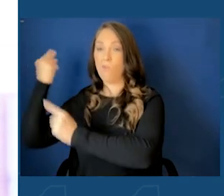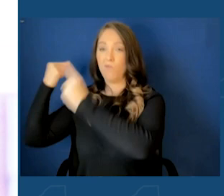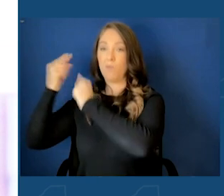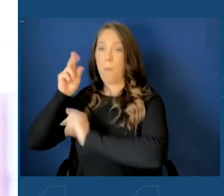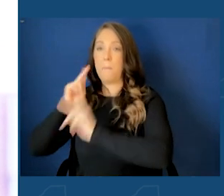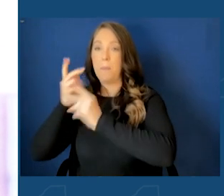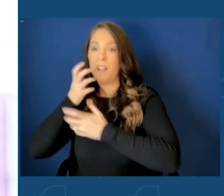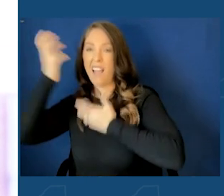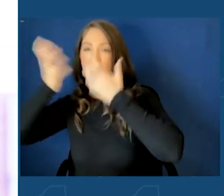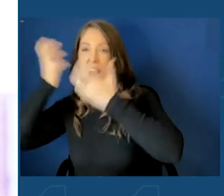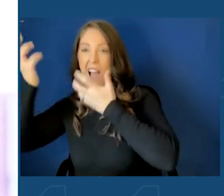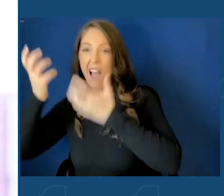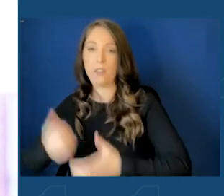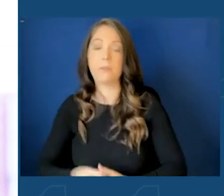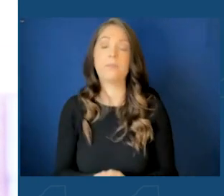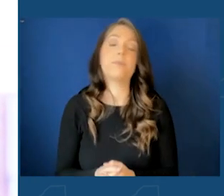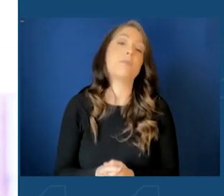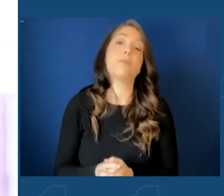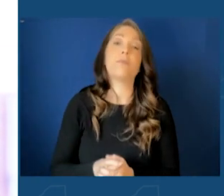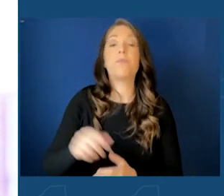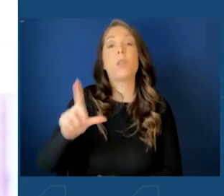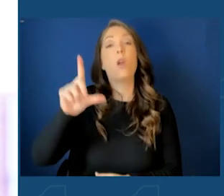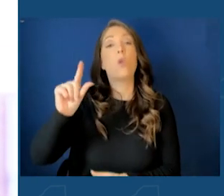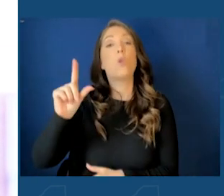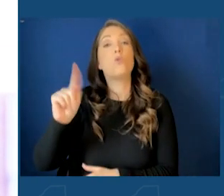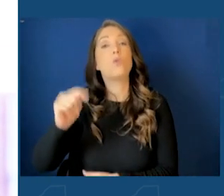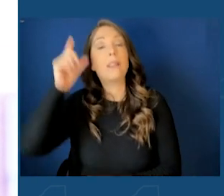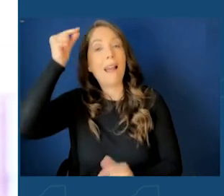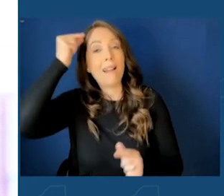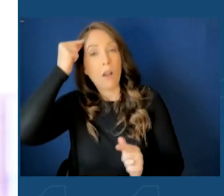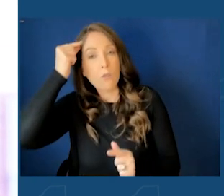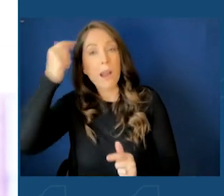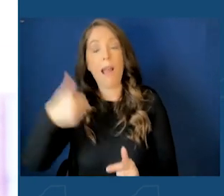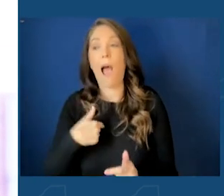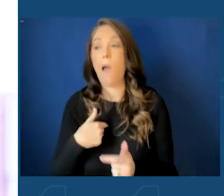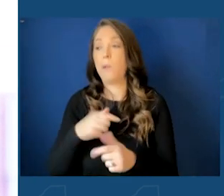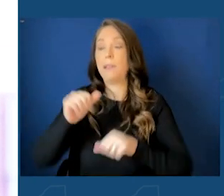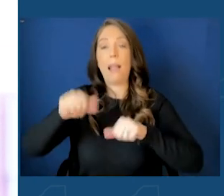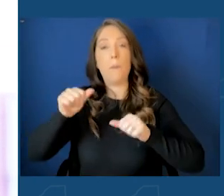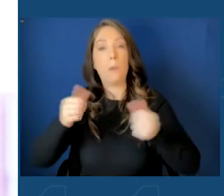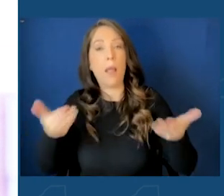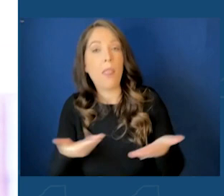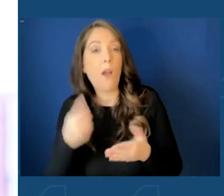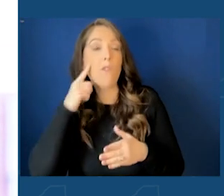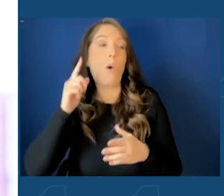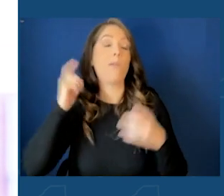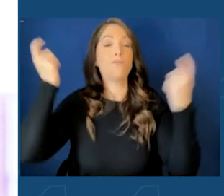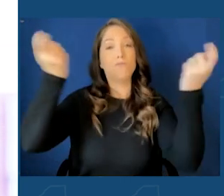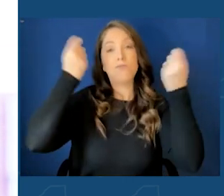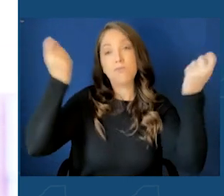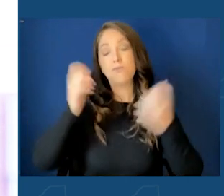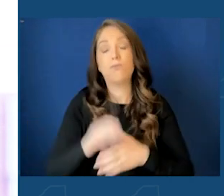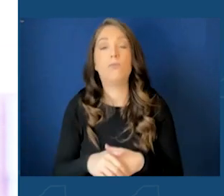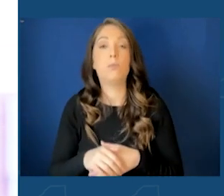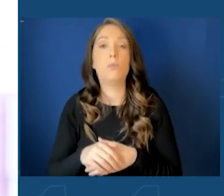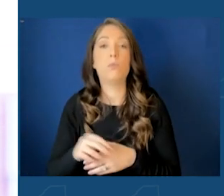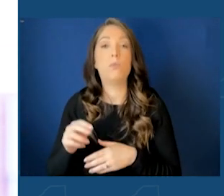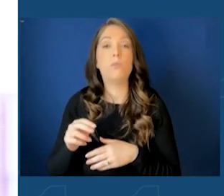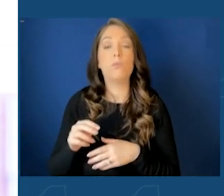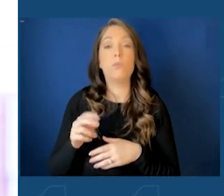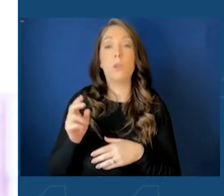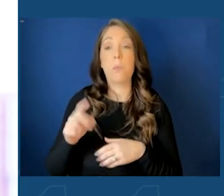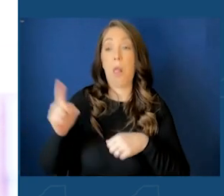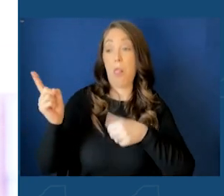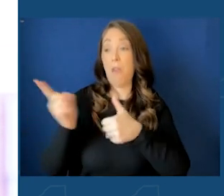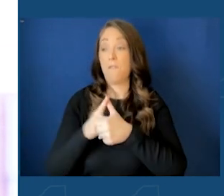Governor, I was able to be there for much of the ceremony, and I was there when we were in North Hempstead to do the first bridge replacement